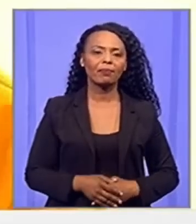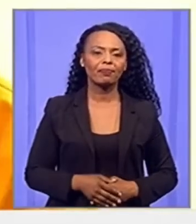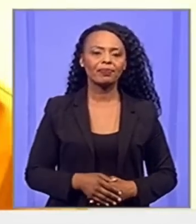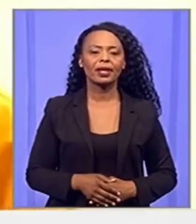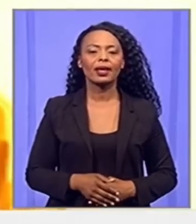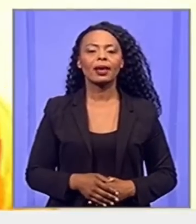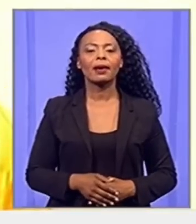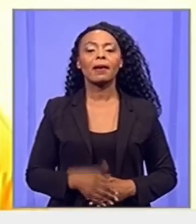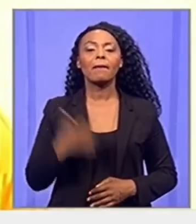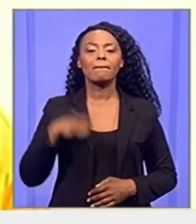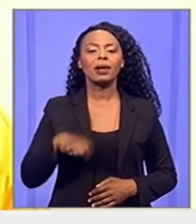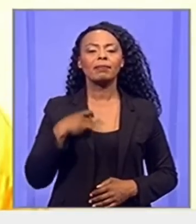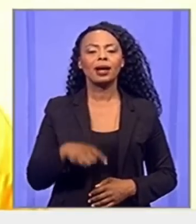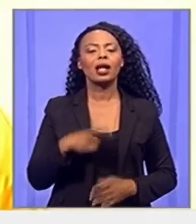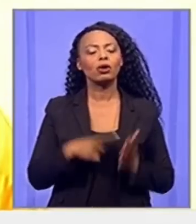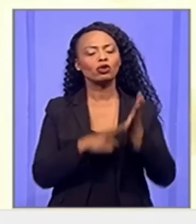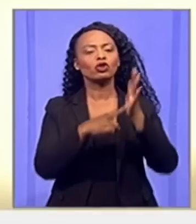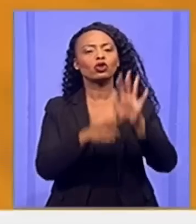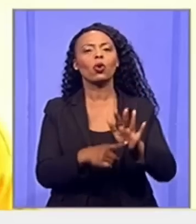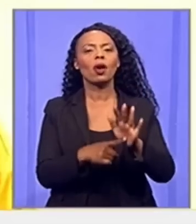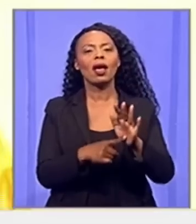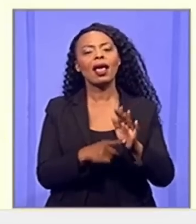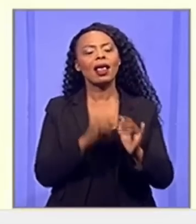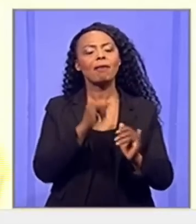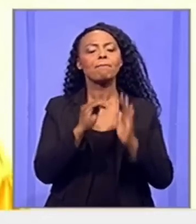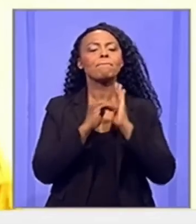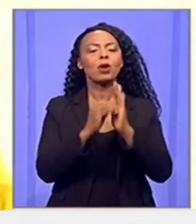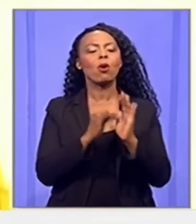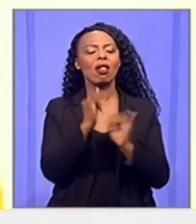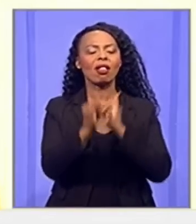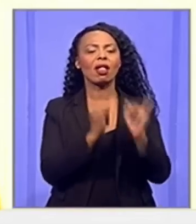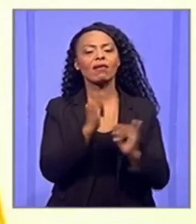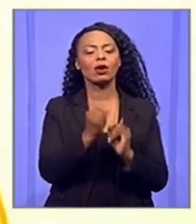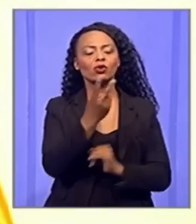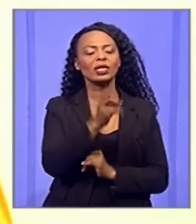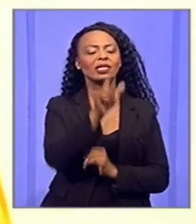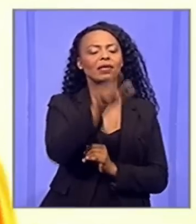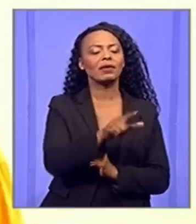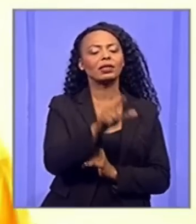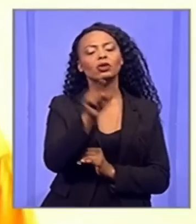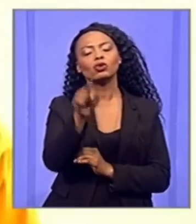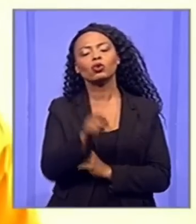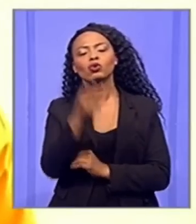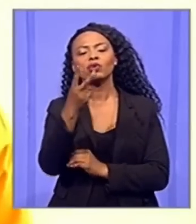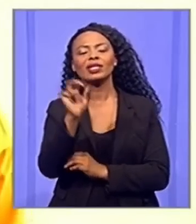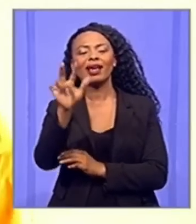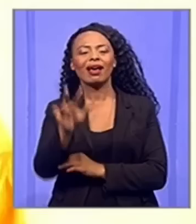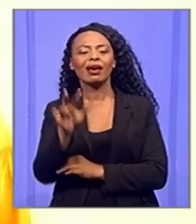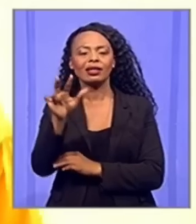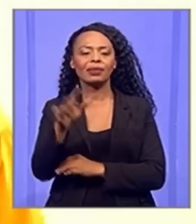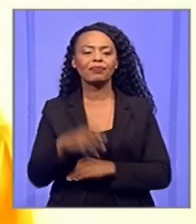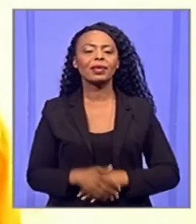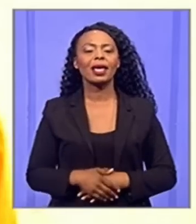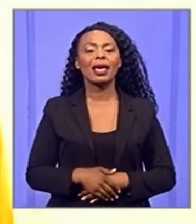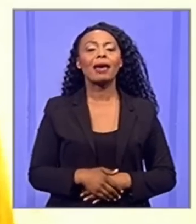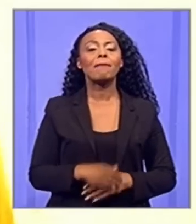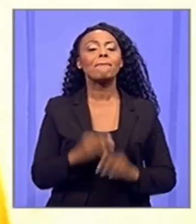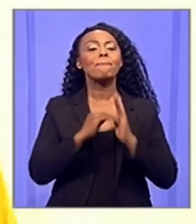Masipala ore o spendile 11 million ka tsela ya ka 2017-2018 11